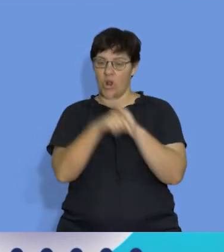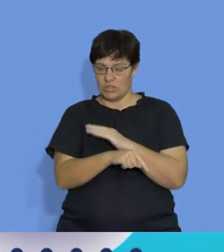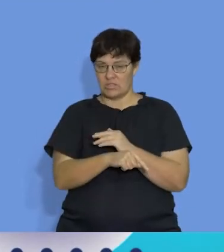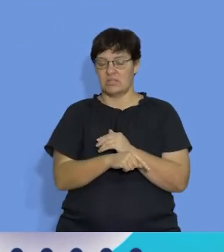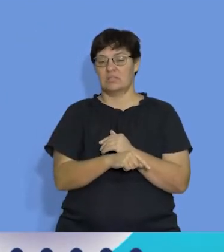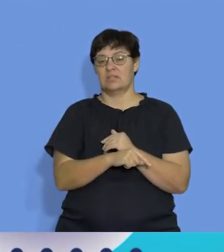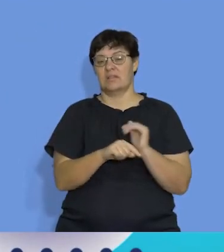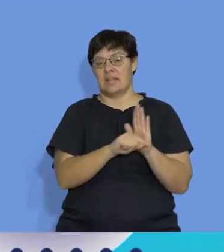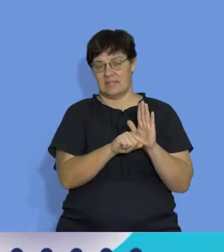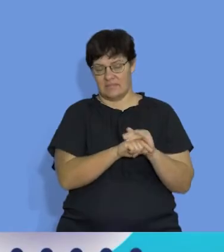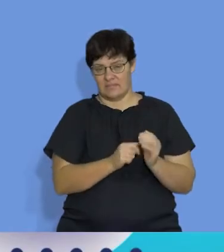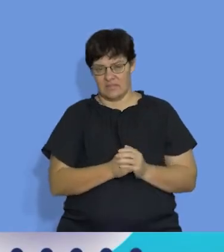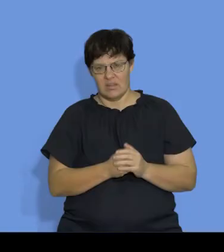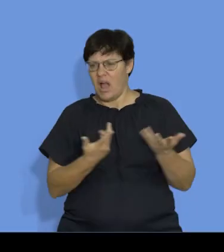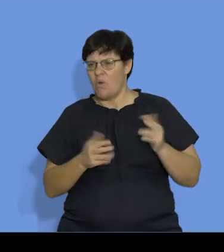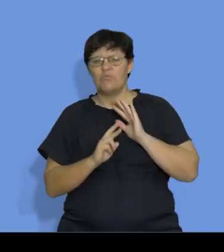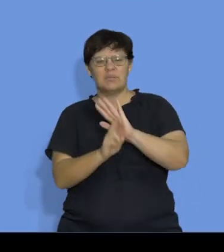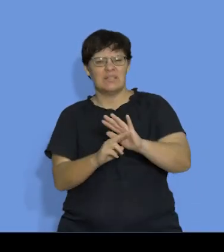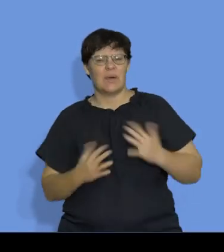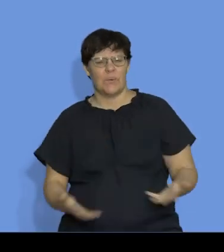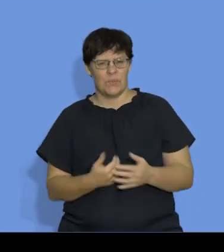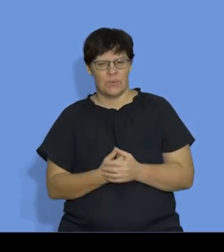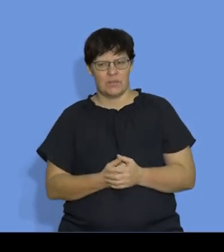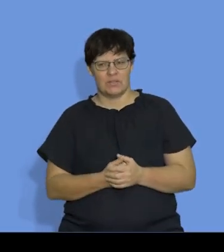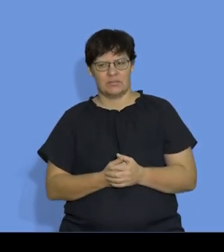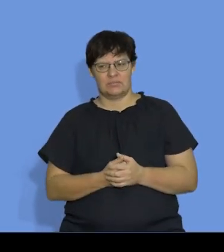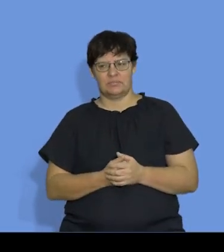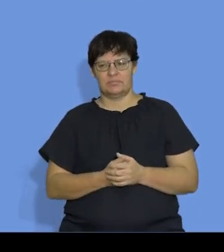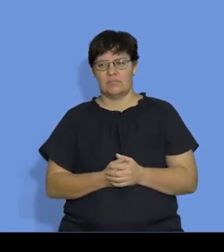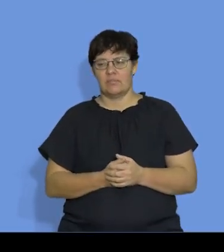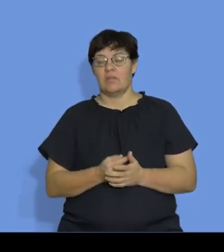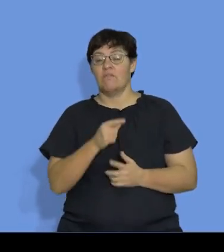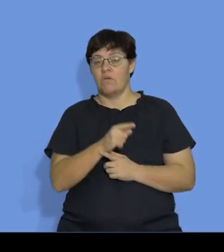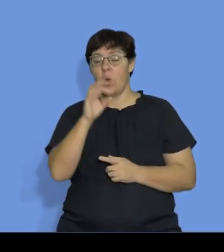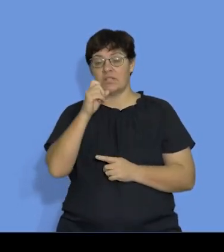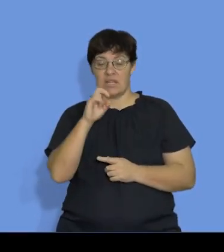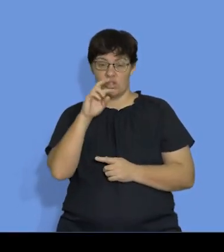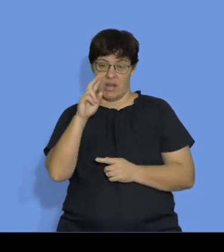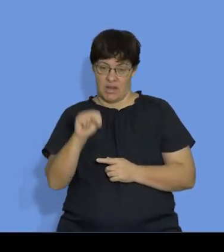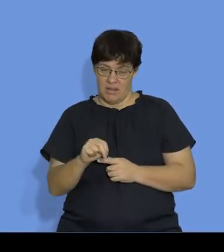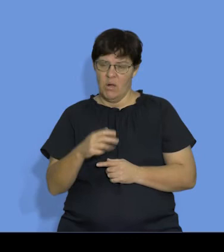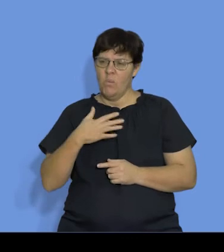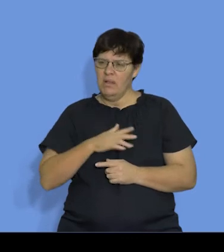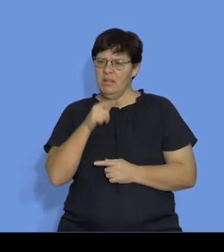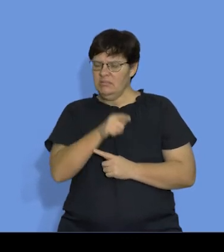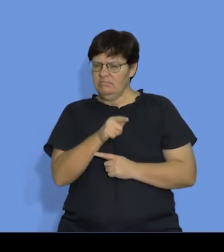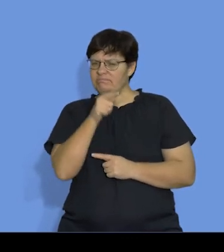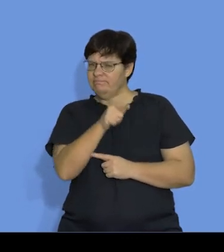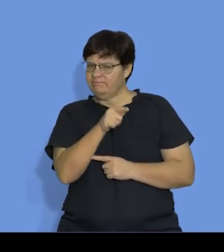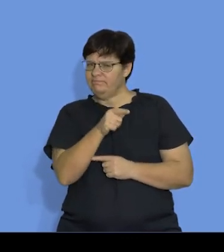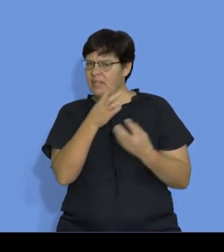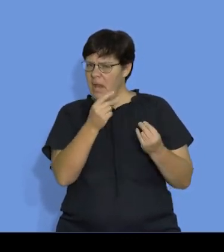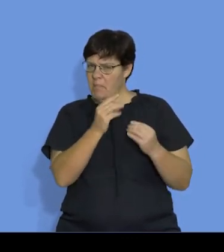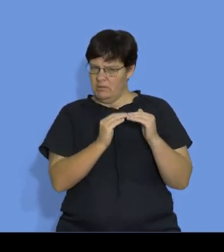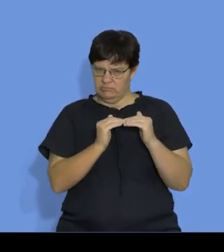electrons. Exactly how do we represent that? We are saying that for oxidation, we want a substance whose oxidation number increases.